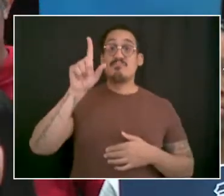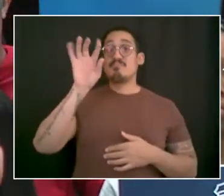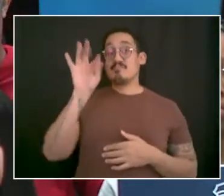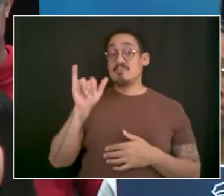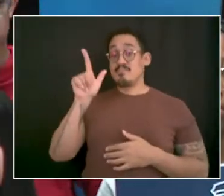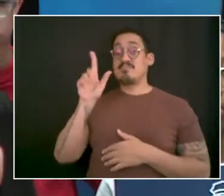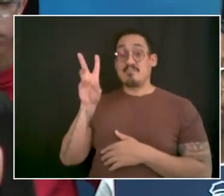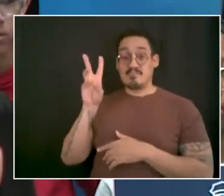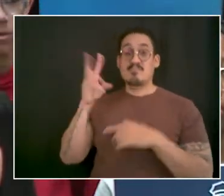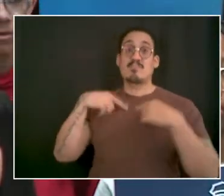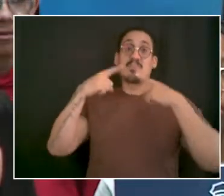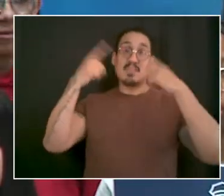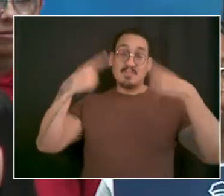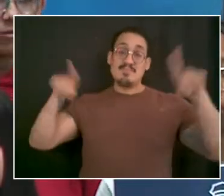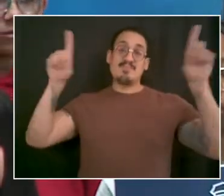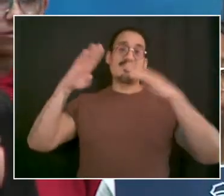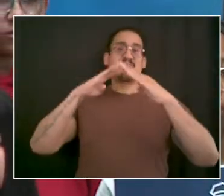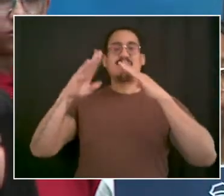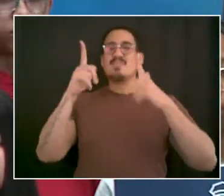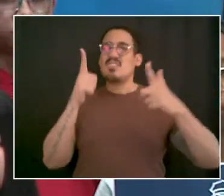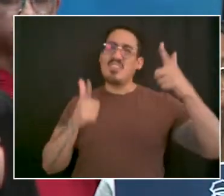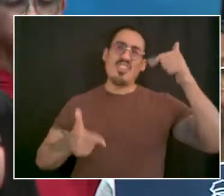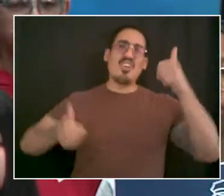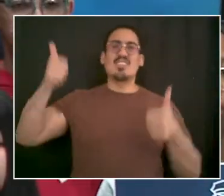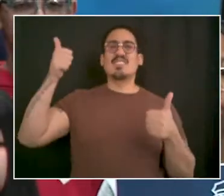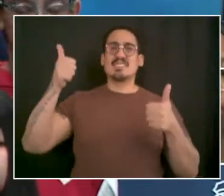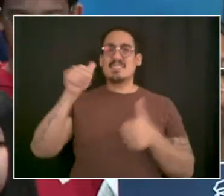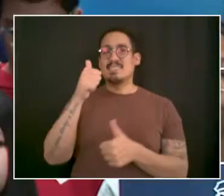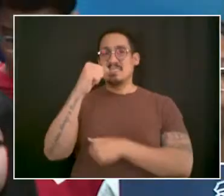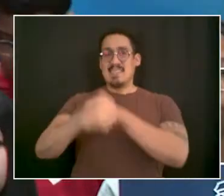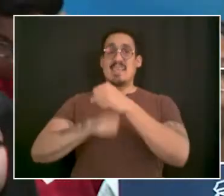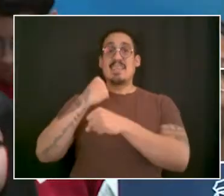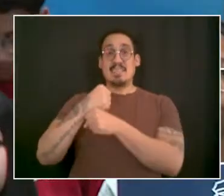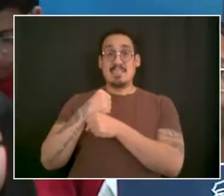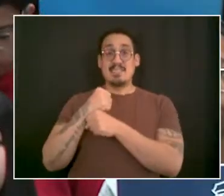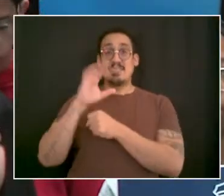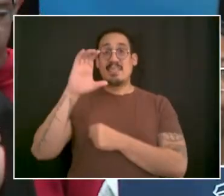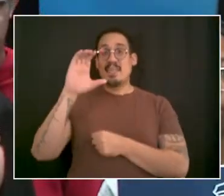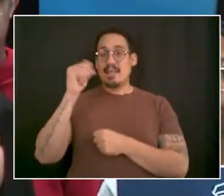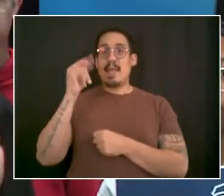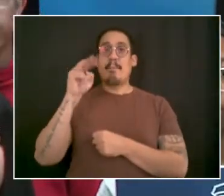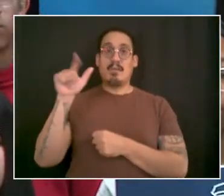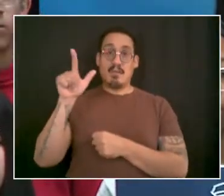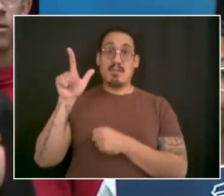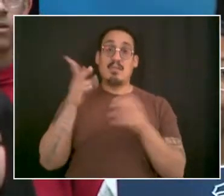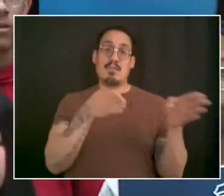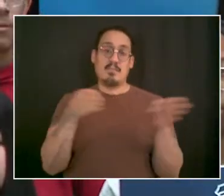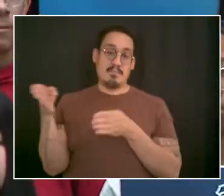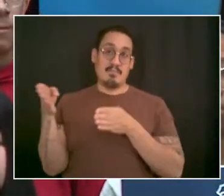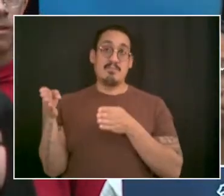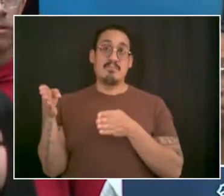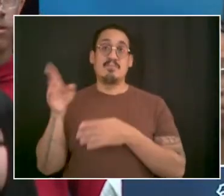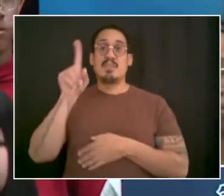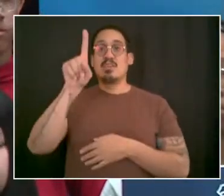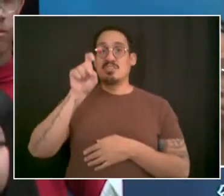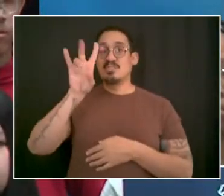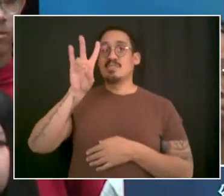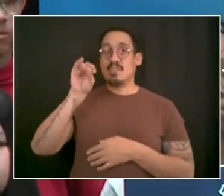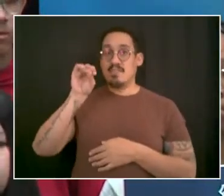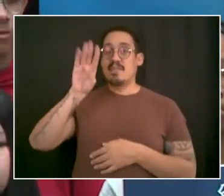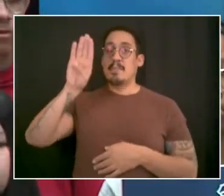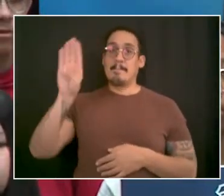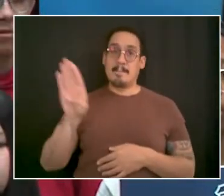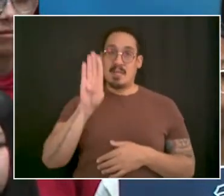city's largest 10-year capital plan at $170 billion. Today, we're beating that record